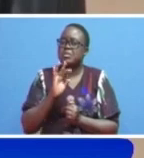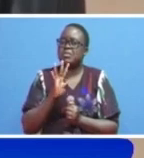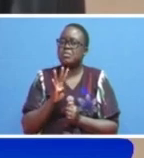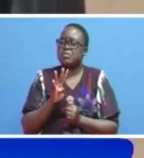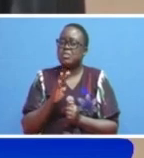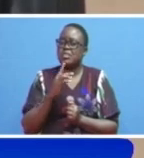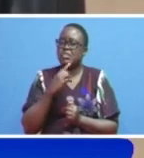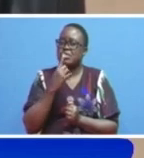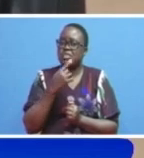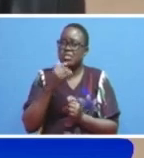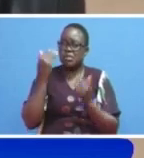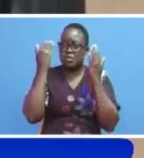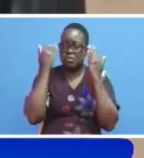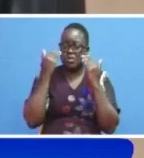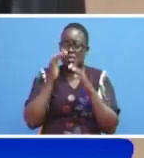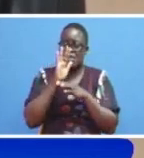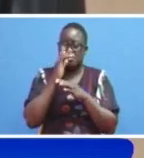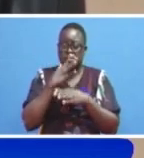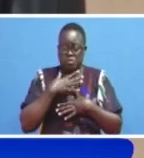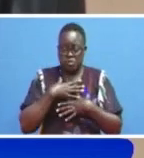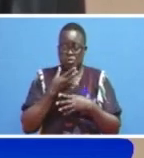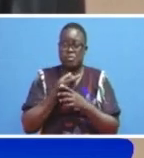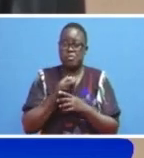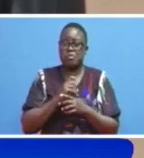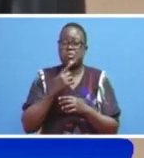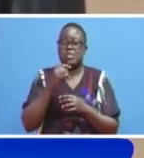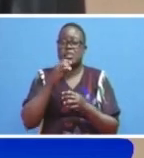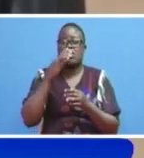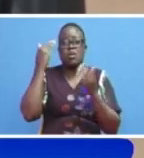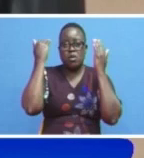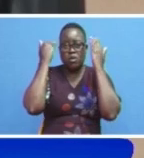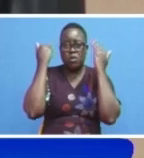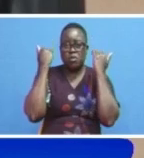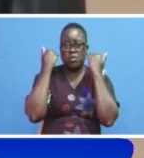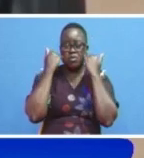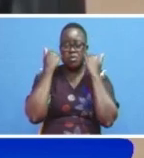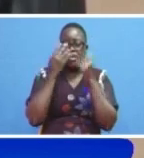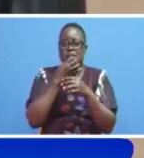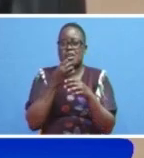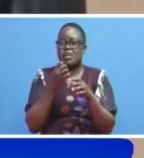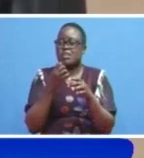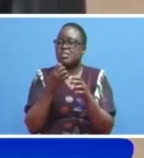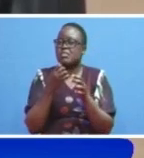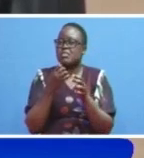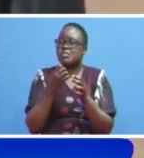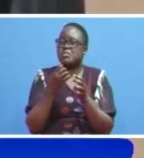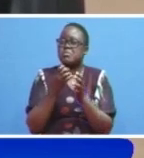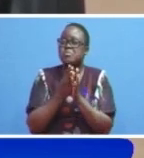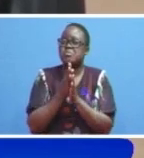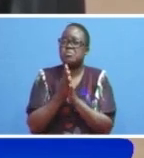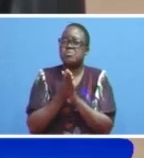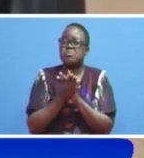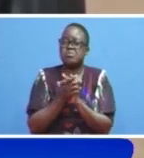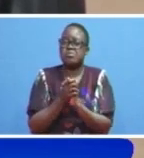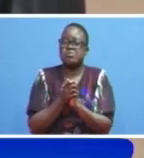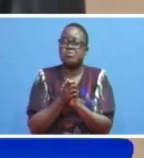and or seek the permission of the court whenever they wish and or intend to travel out of the jurisdiction